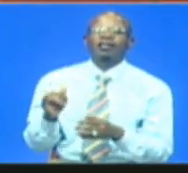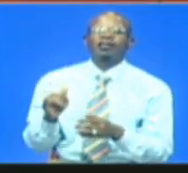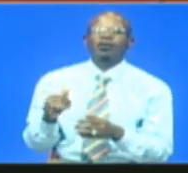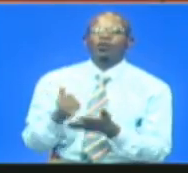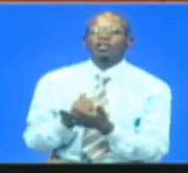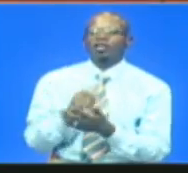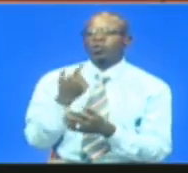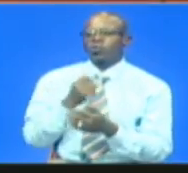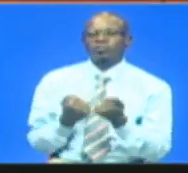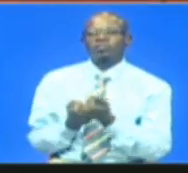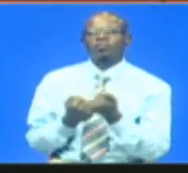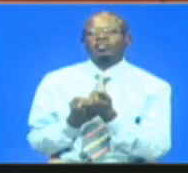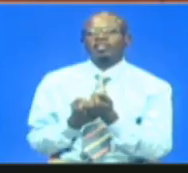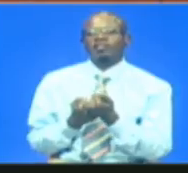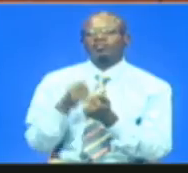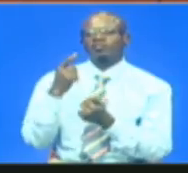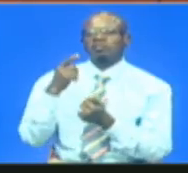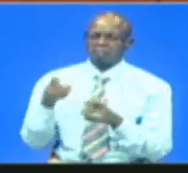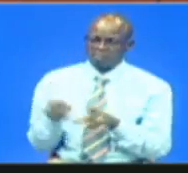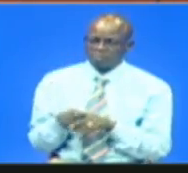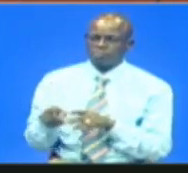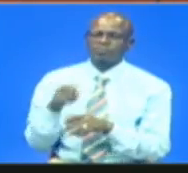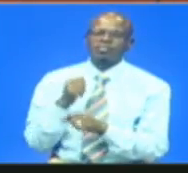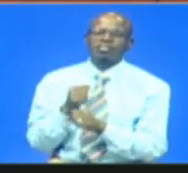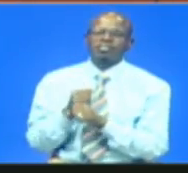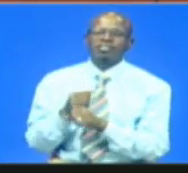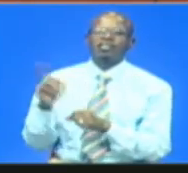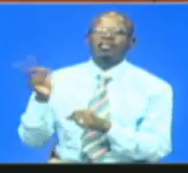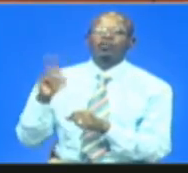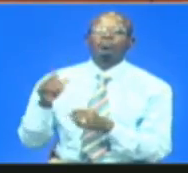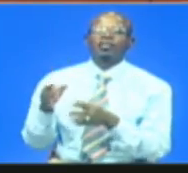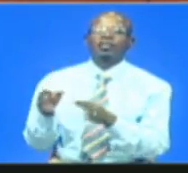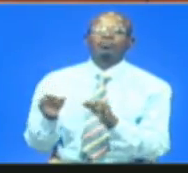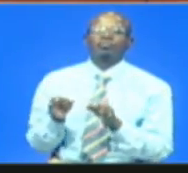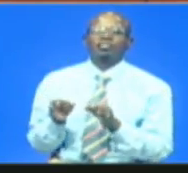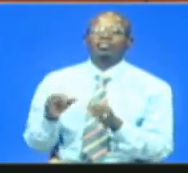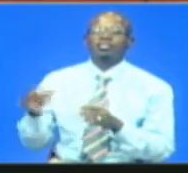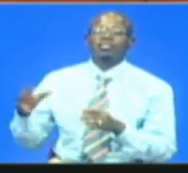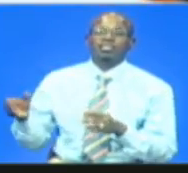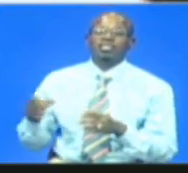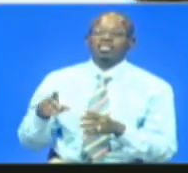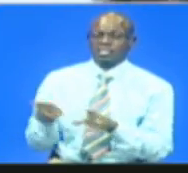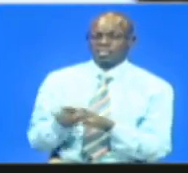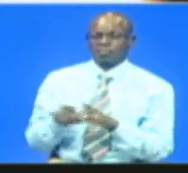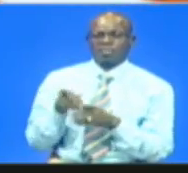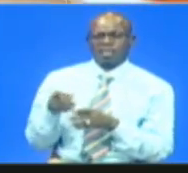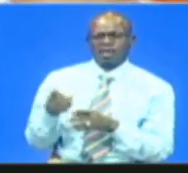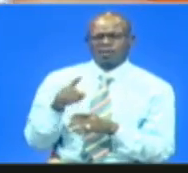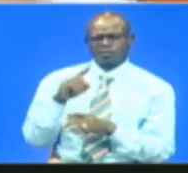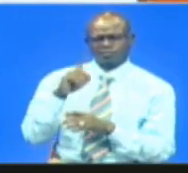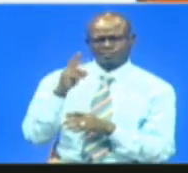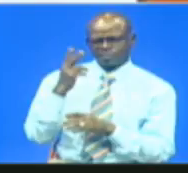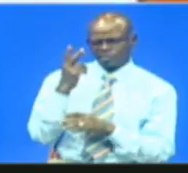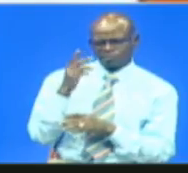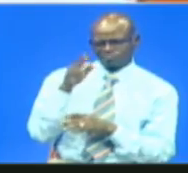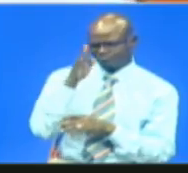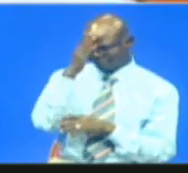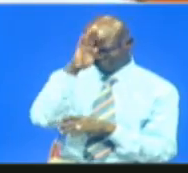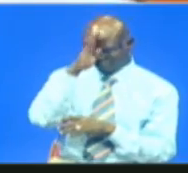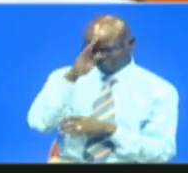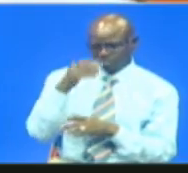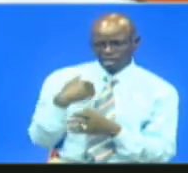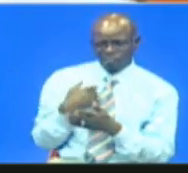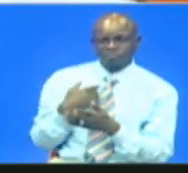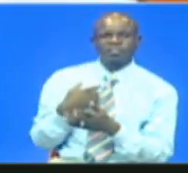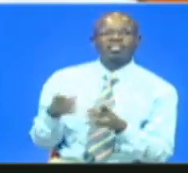on the report on Nairobi County, where their credibility was also questioned. This is really